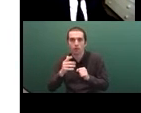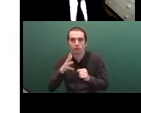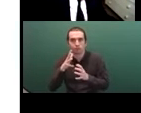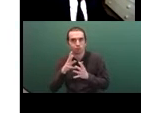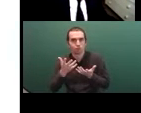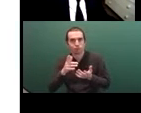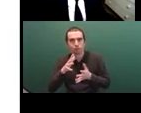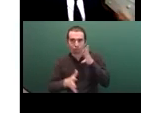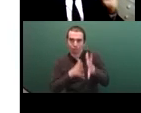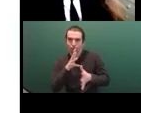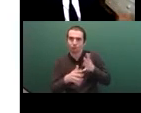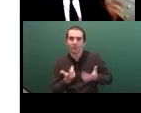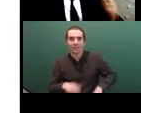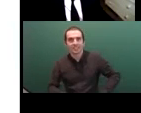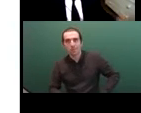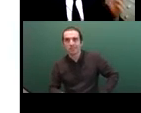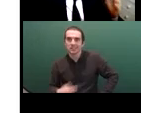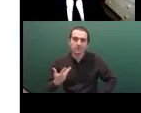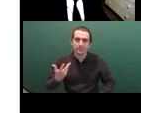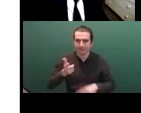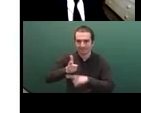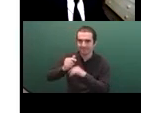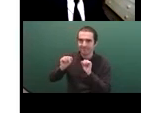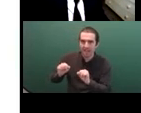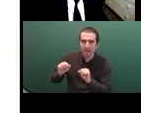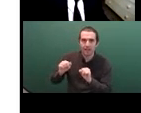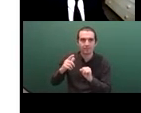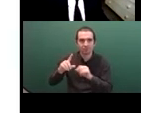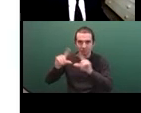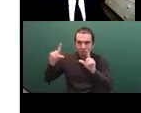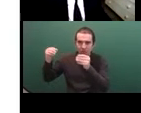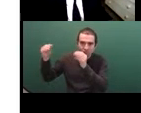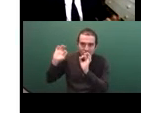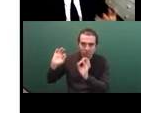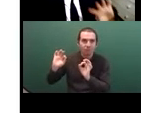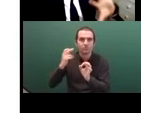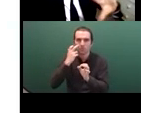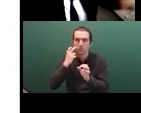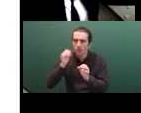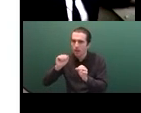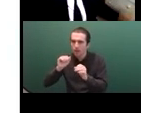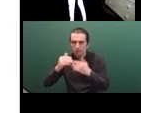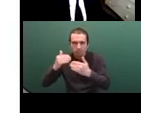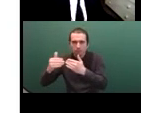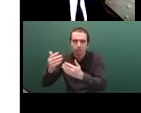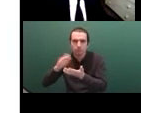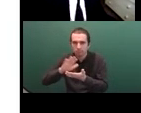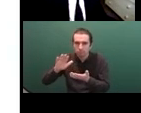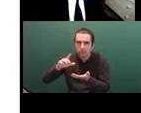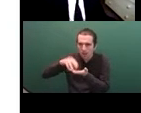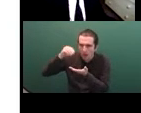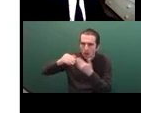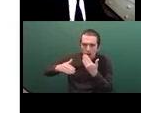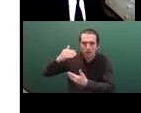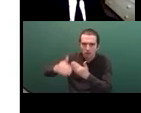to screen, identify, and make the key adjustments for all the main impairments. If we equipped all our teachers